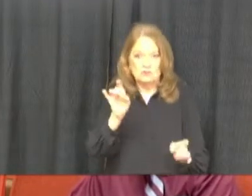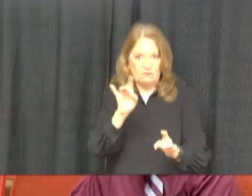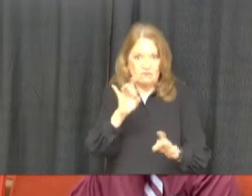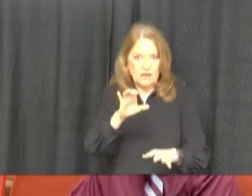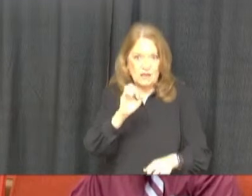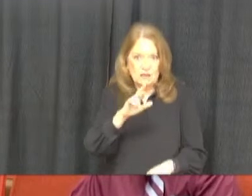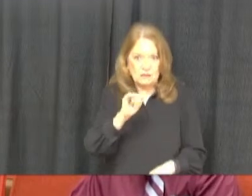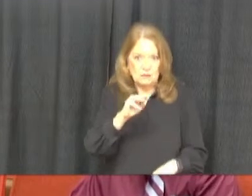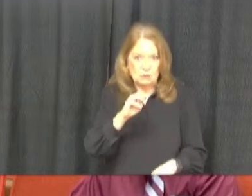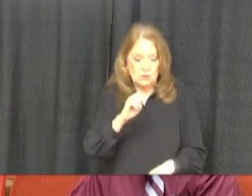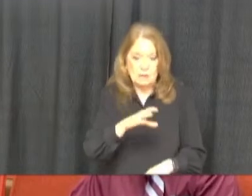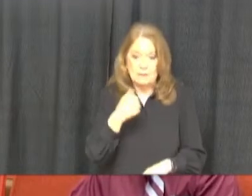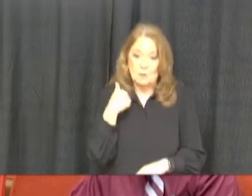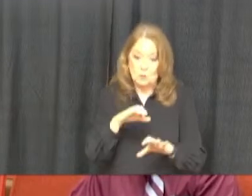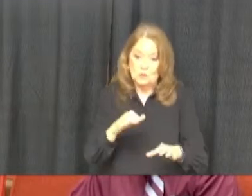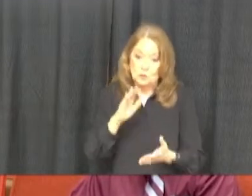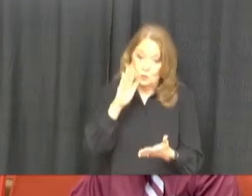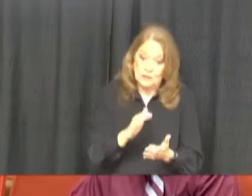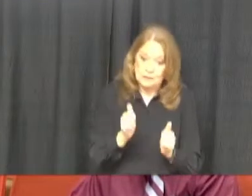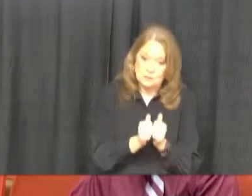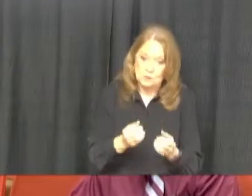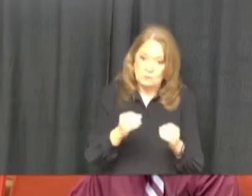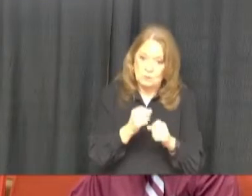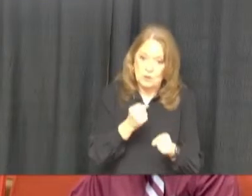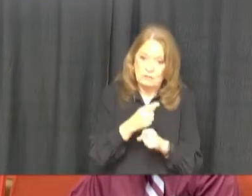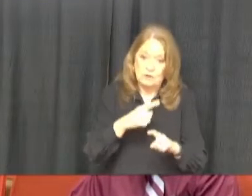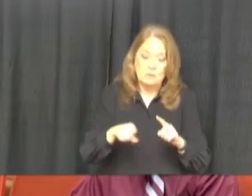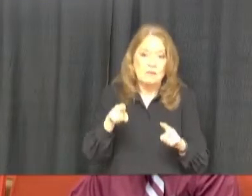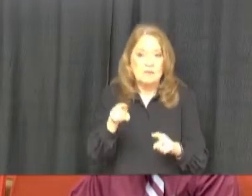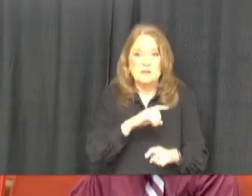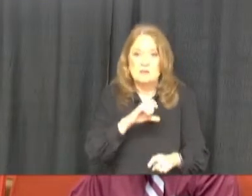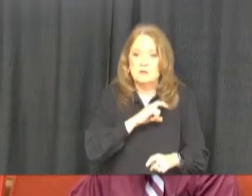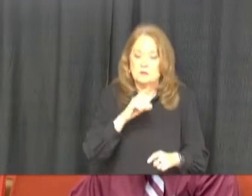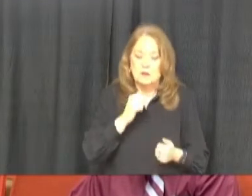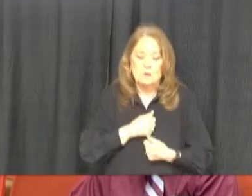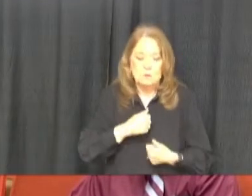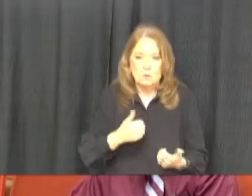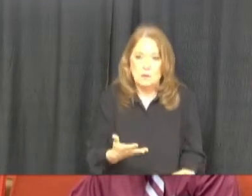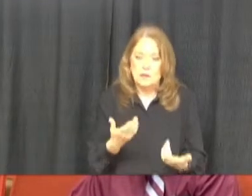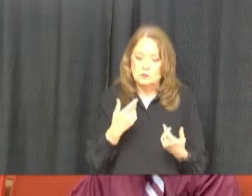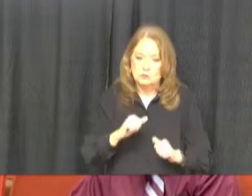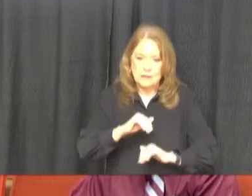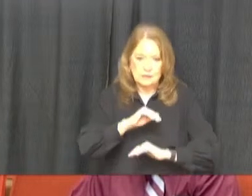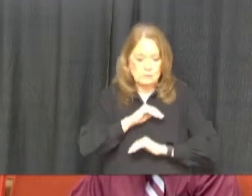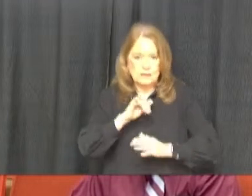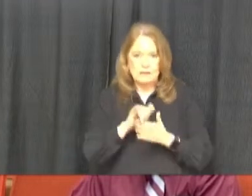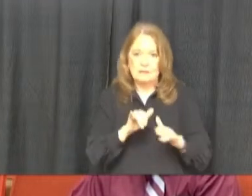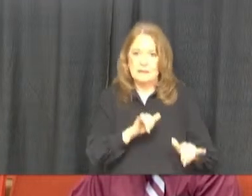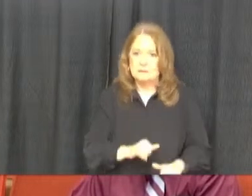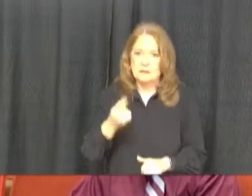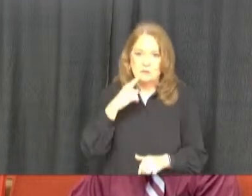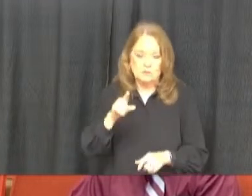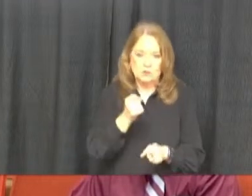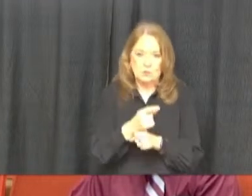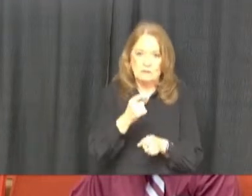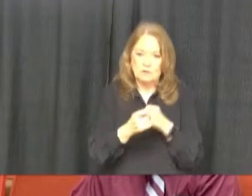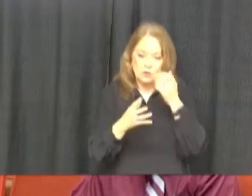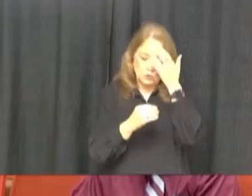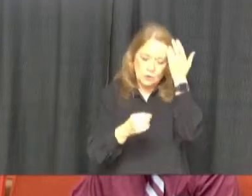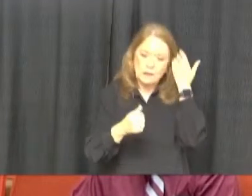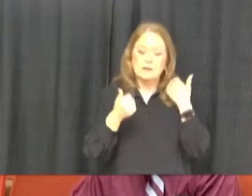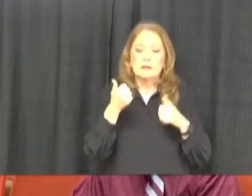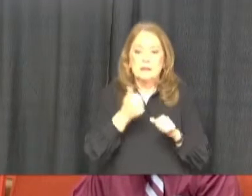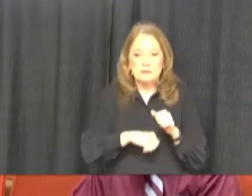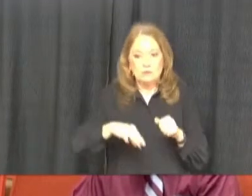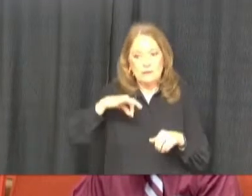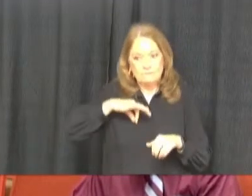less with more every year. But I'm telling you, we are wearing these officers out to try to meet that standard for you every year. And every advantage